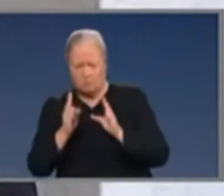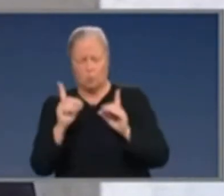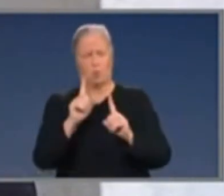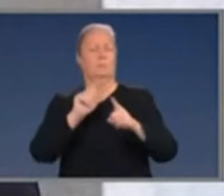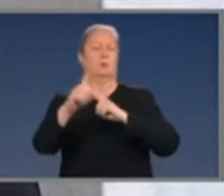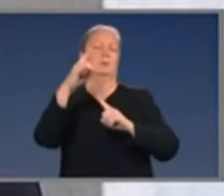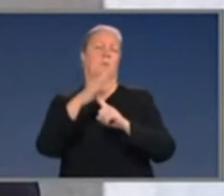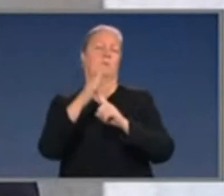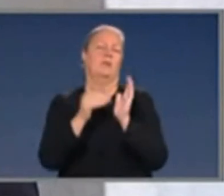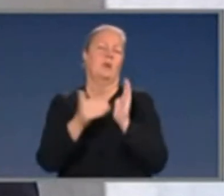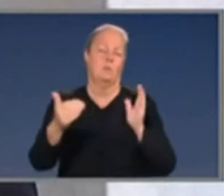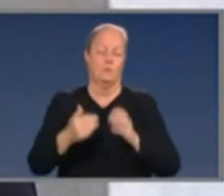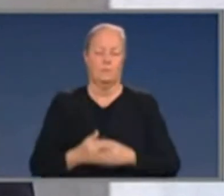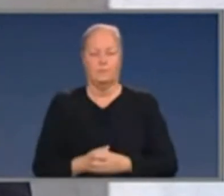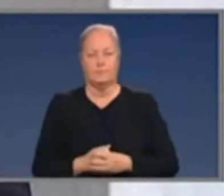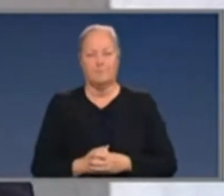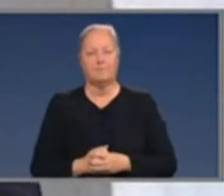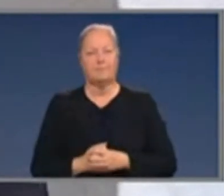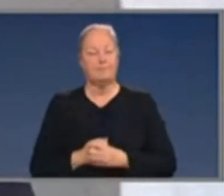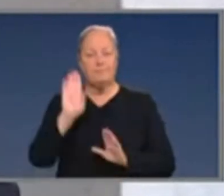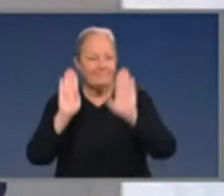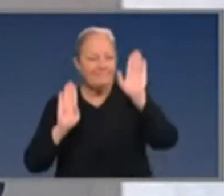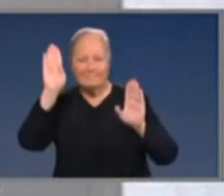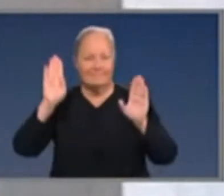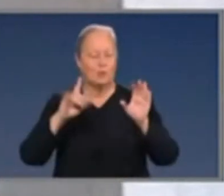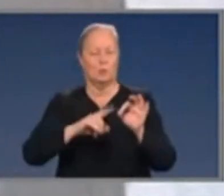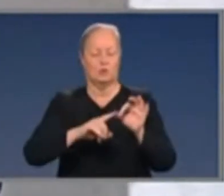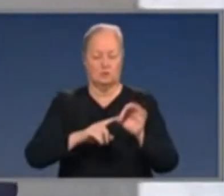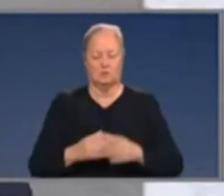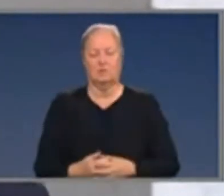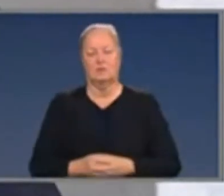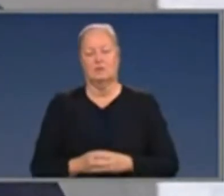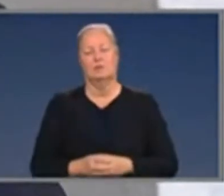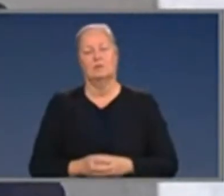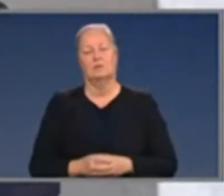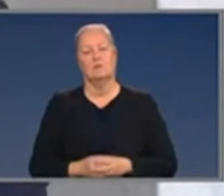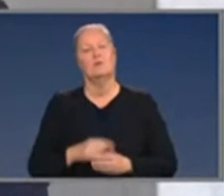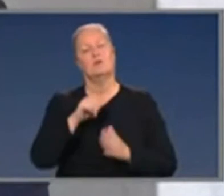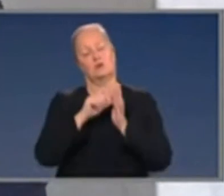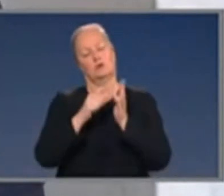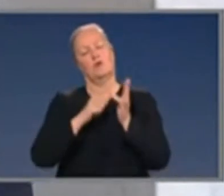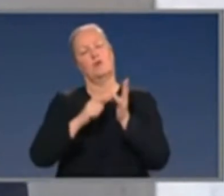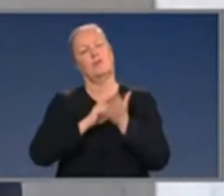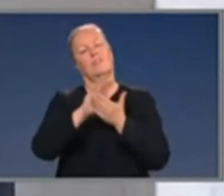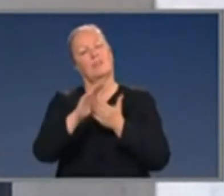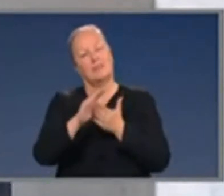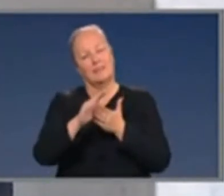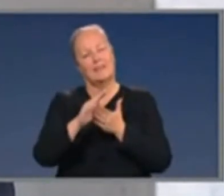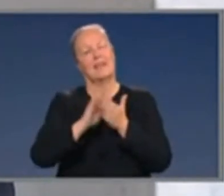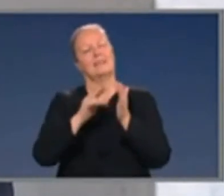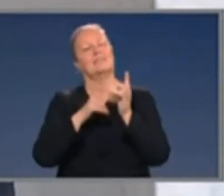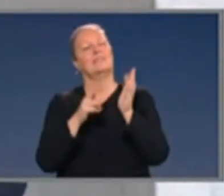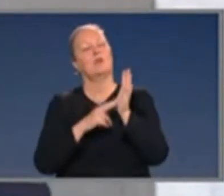substance. Some government has commissioned reports following the outbreaks at Dorothy Henderson Lodge and also at Newmarch